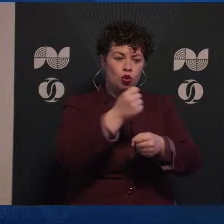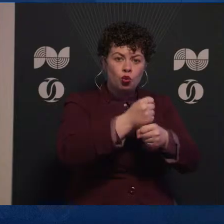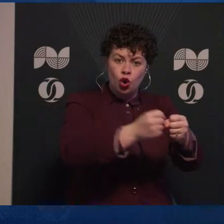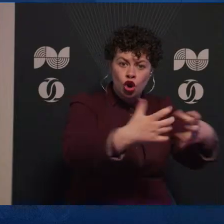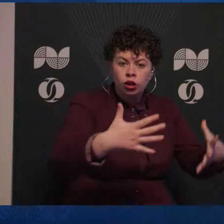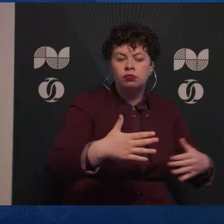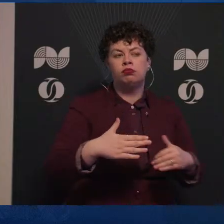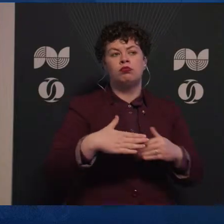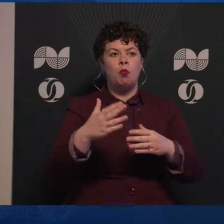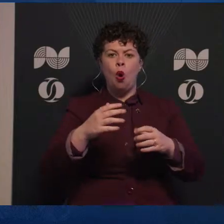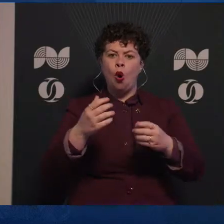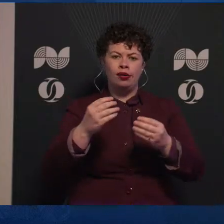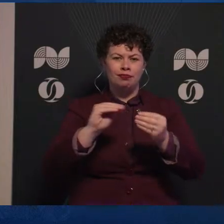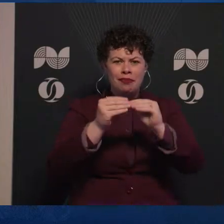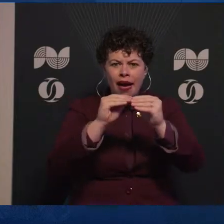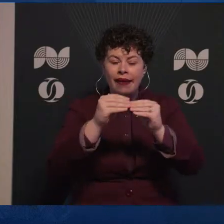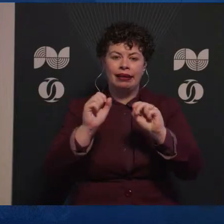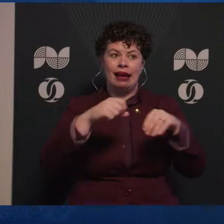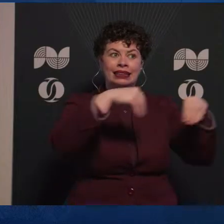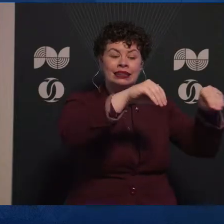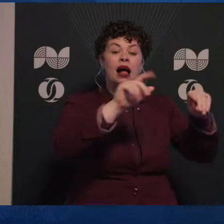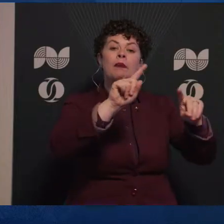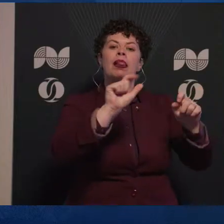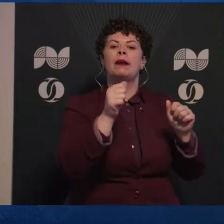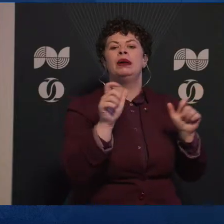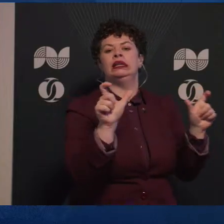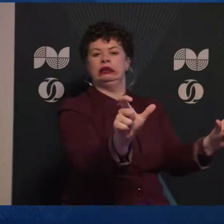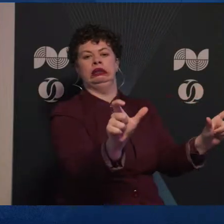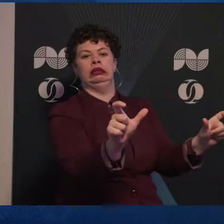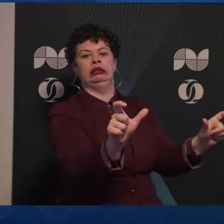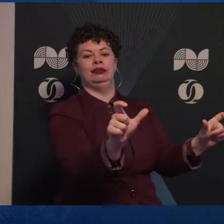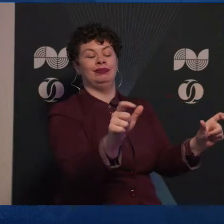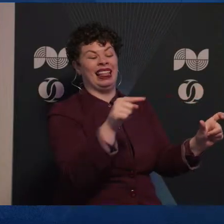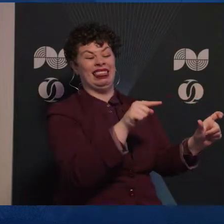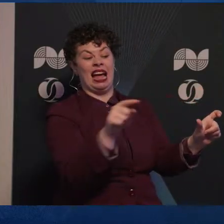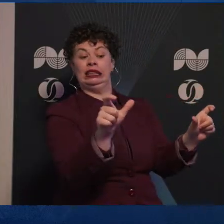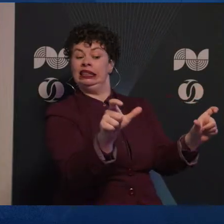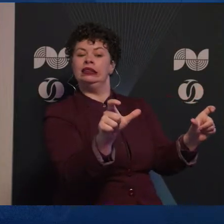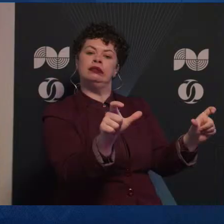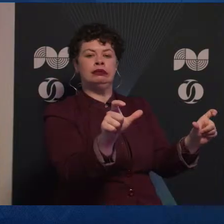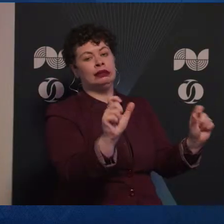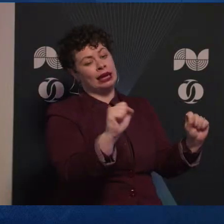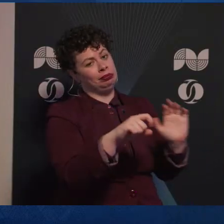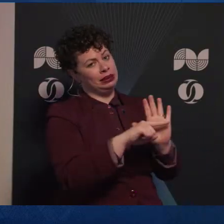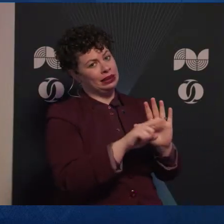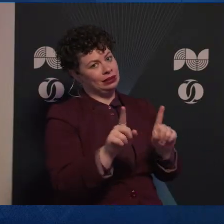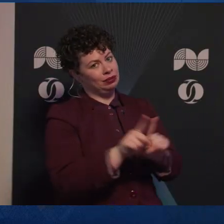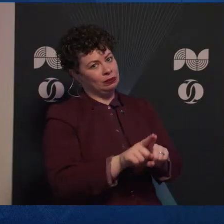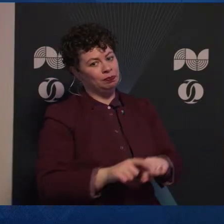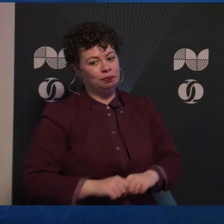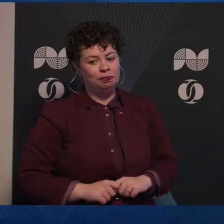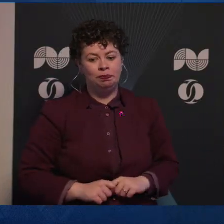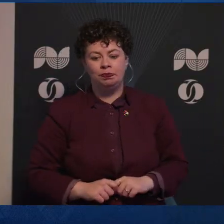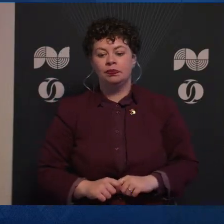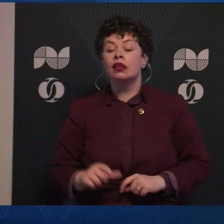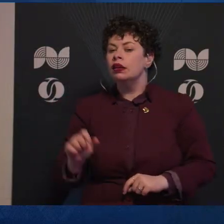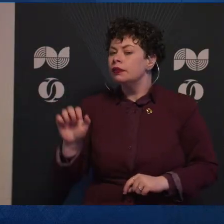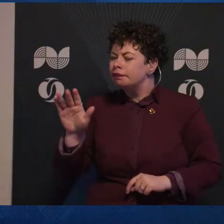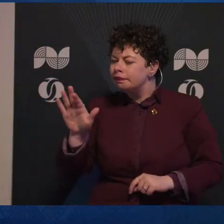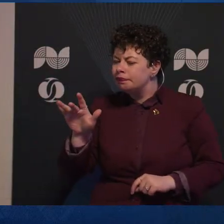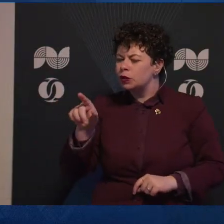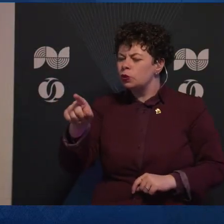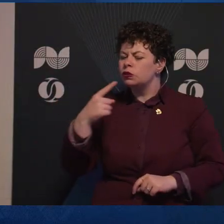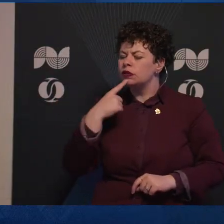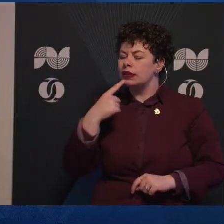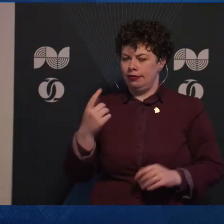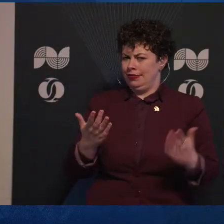of grounds for protectionism, which in and of itself have negative consequences. Can I just follow up quickly on in terms of the role that you